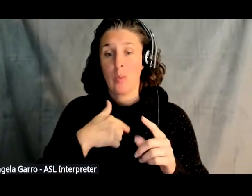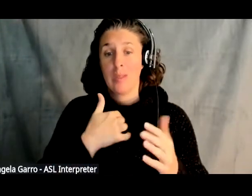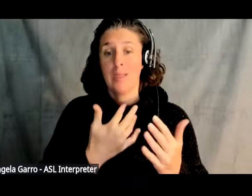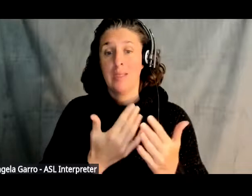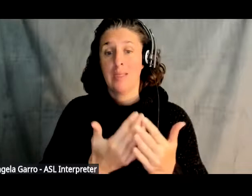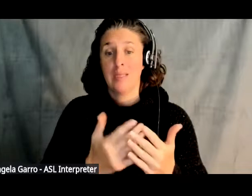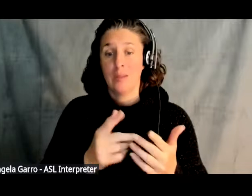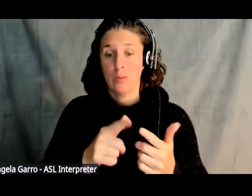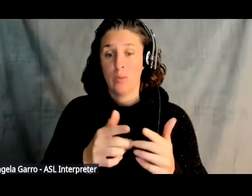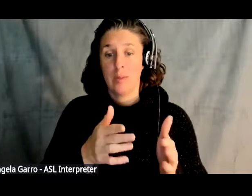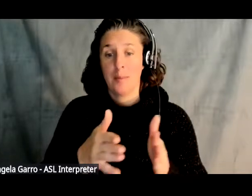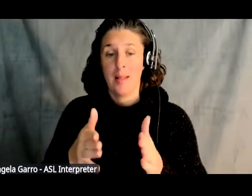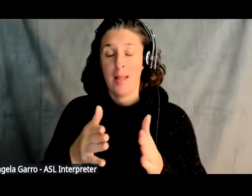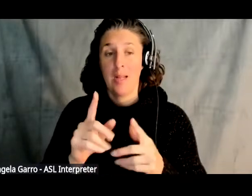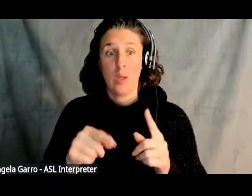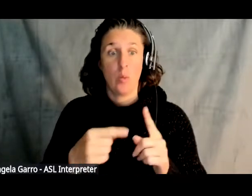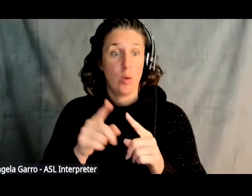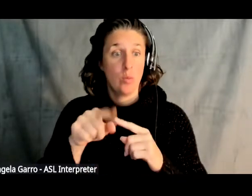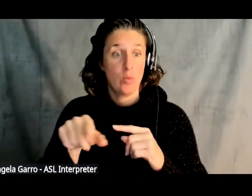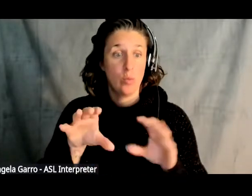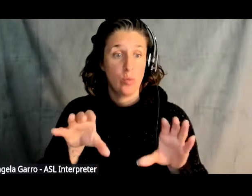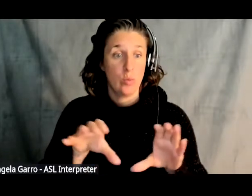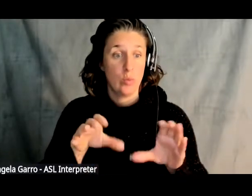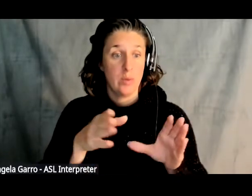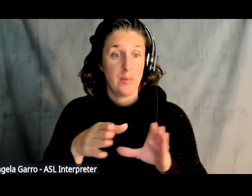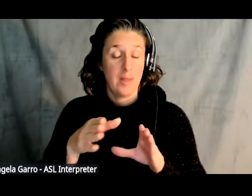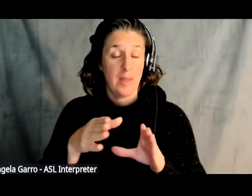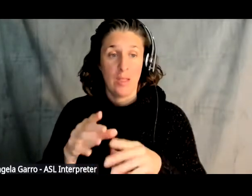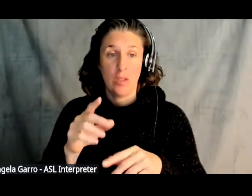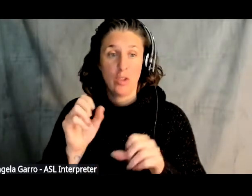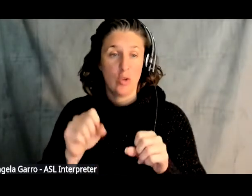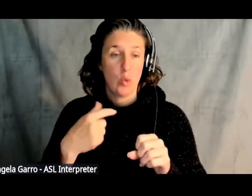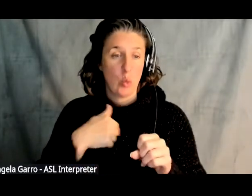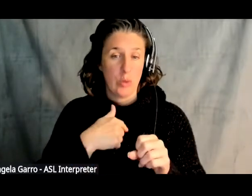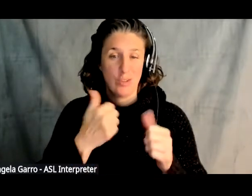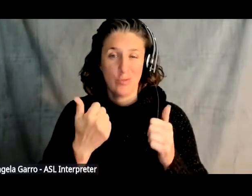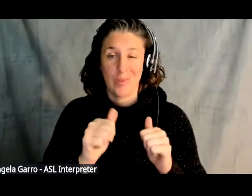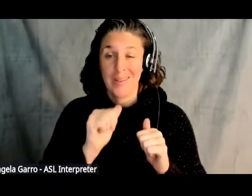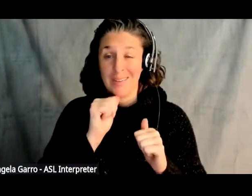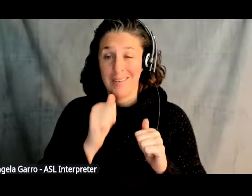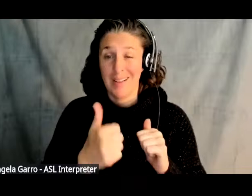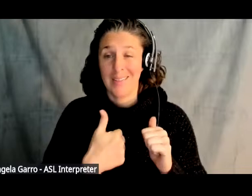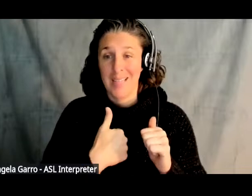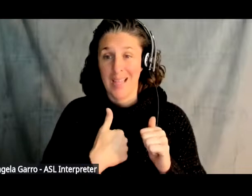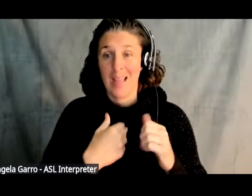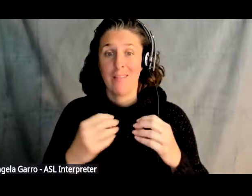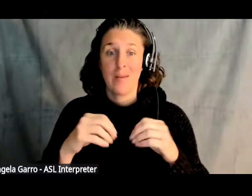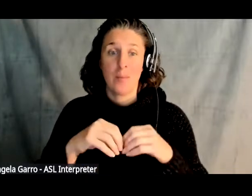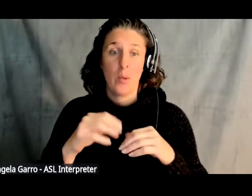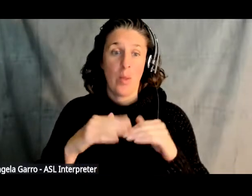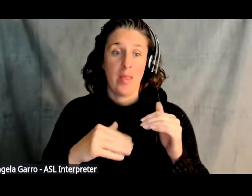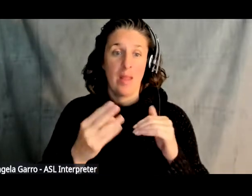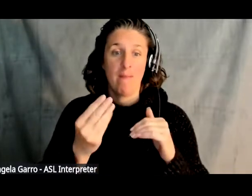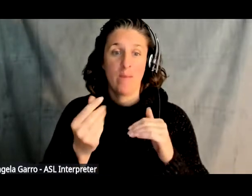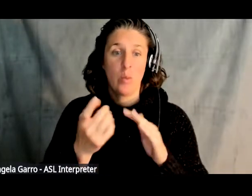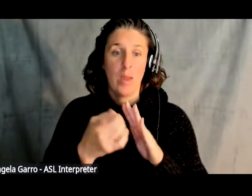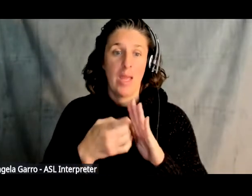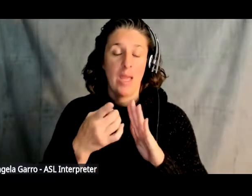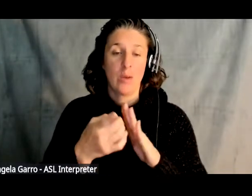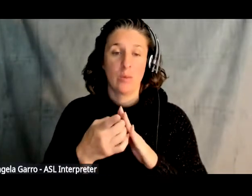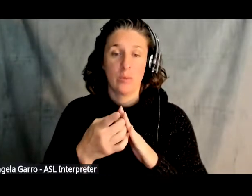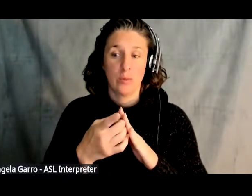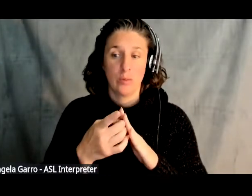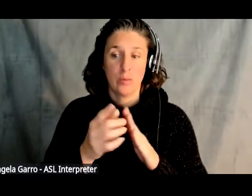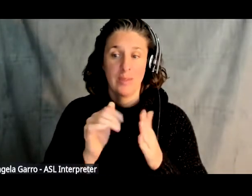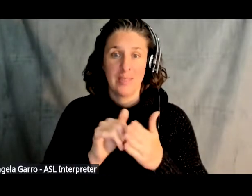planning. yeah, when you guys do the planning. Yeah. you think Yep. about Because we that. try not to have more than a couple of hours. 'Cause we That's know your it job.